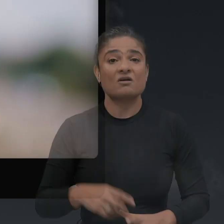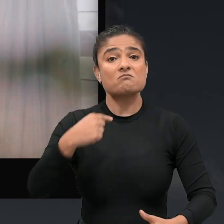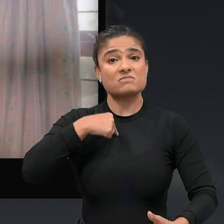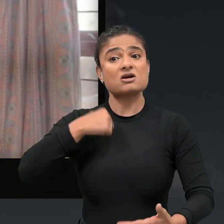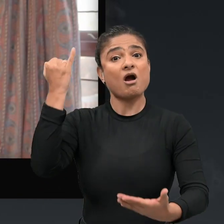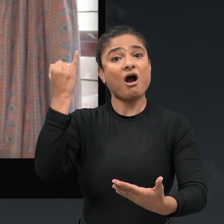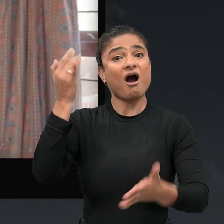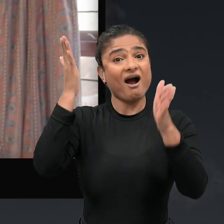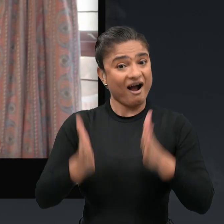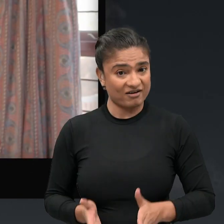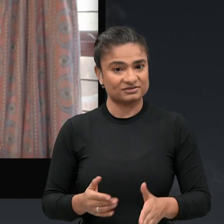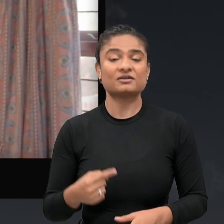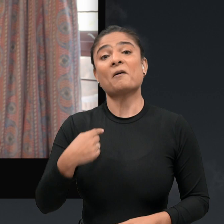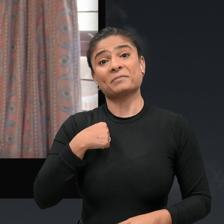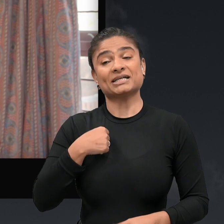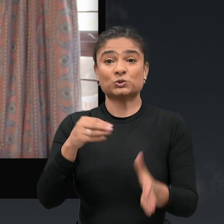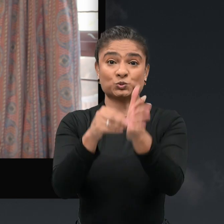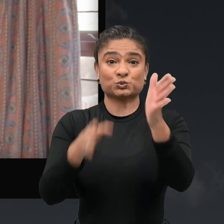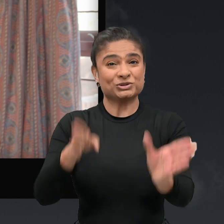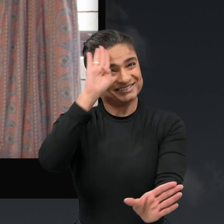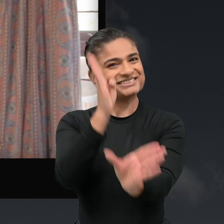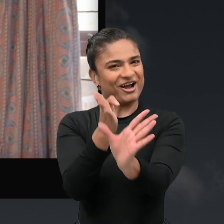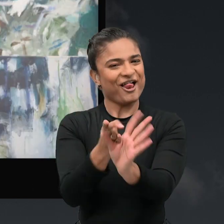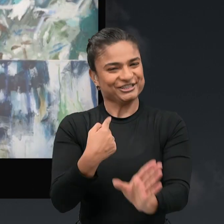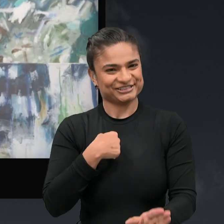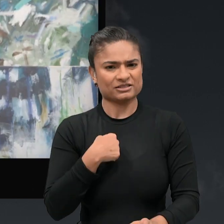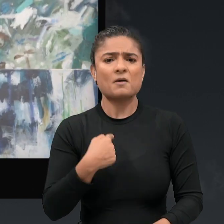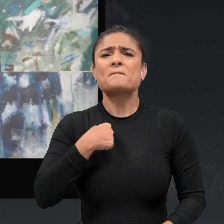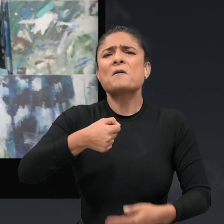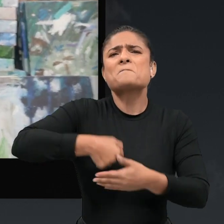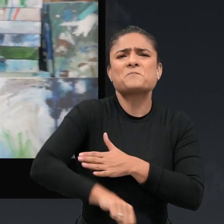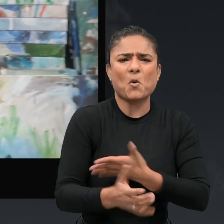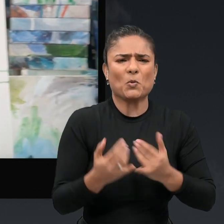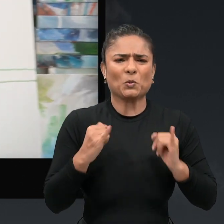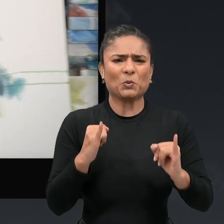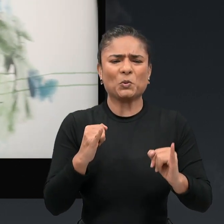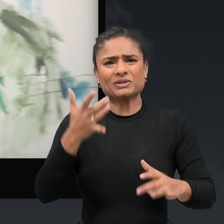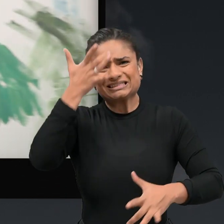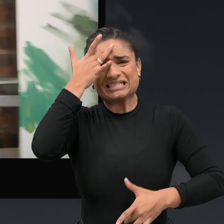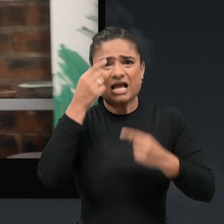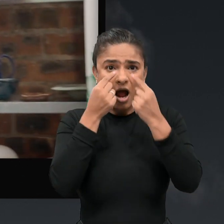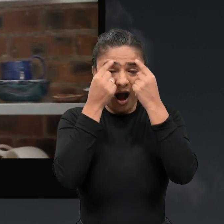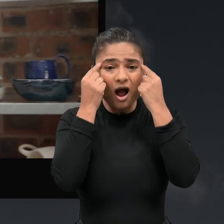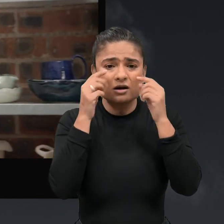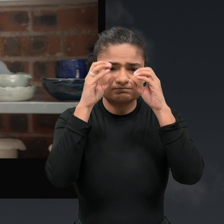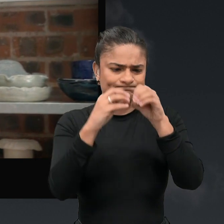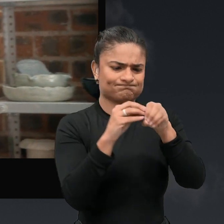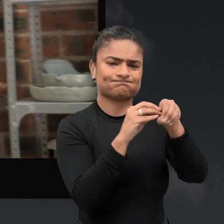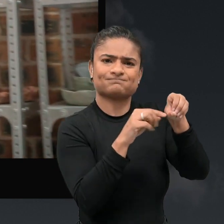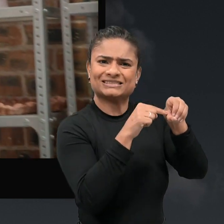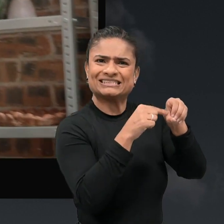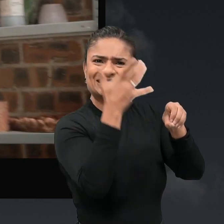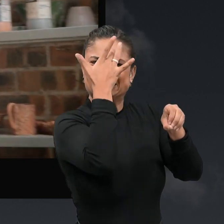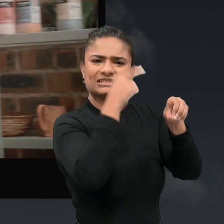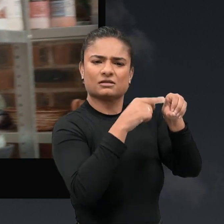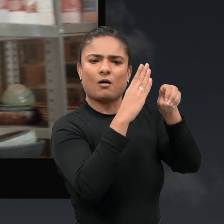I'm an artist. I'm a psychology student. I was born with a condition called ectodermal